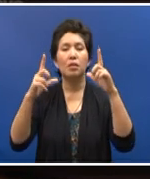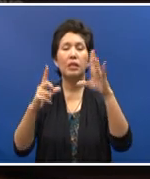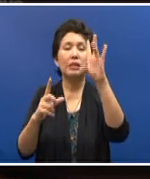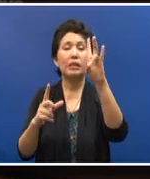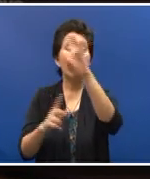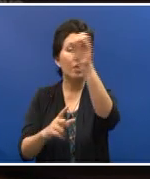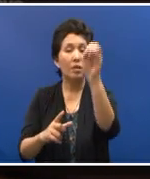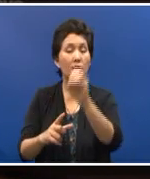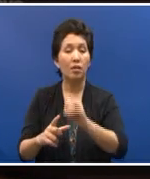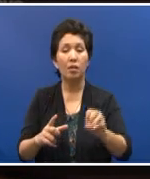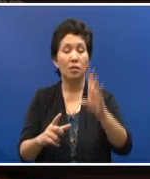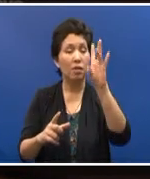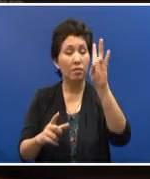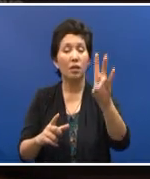77%